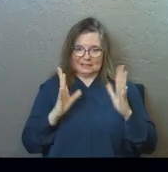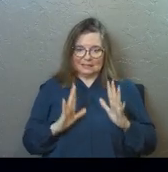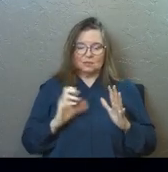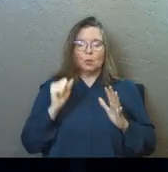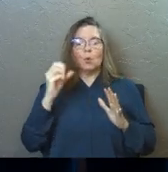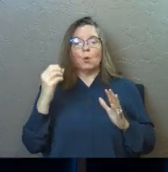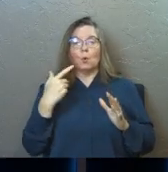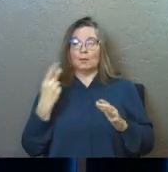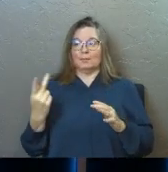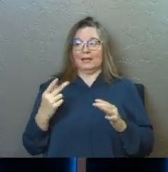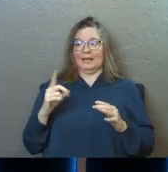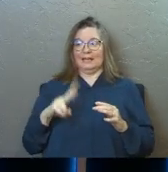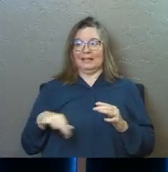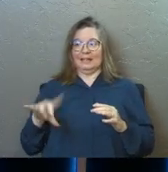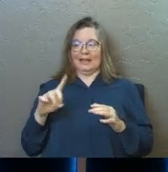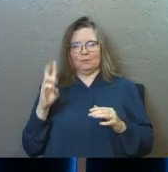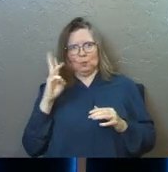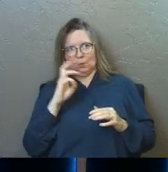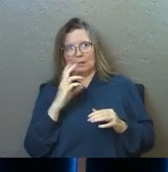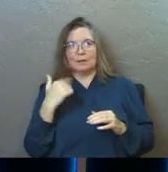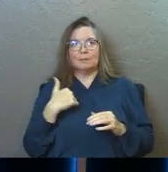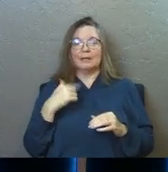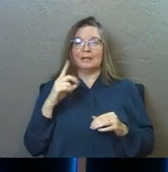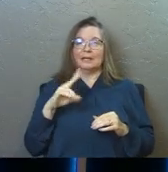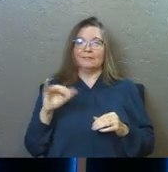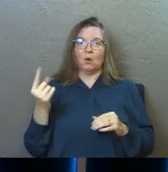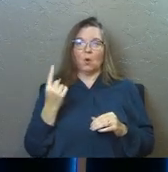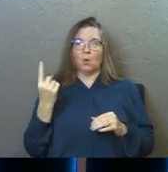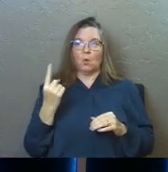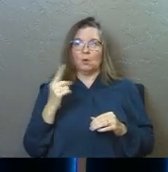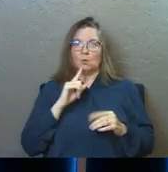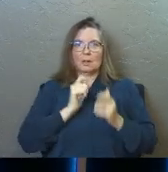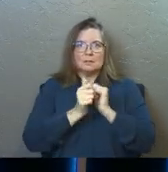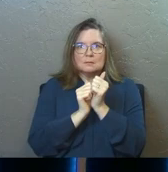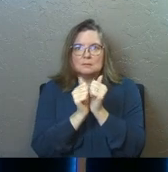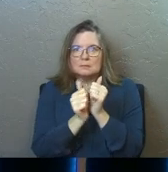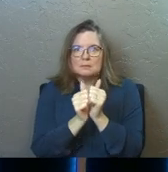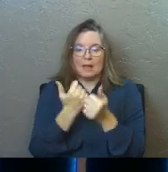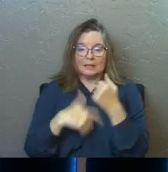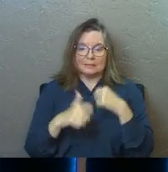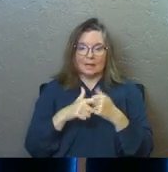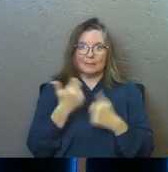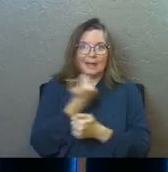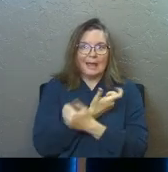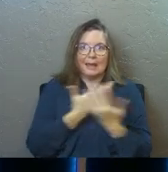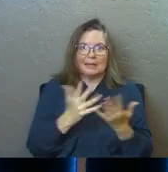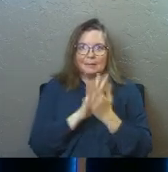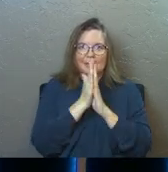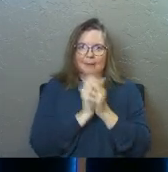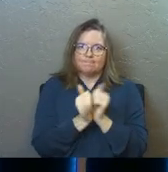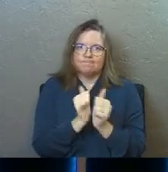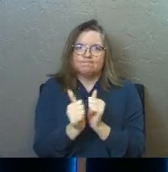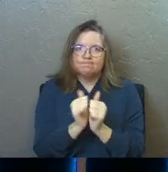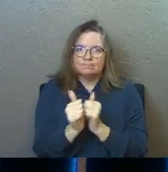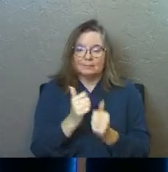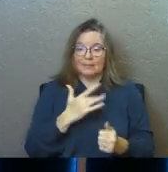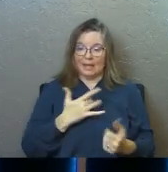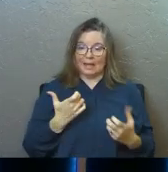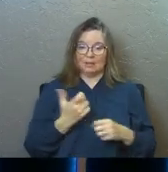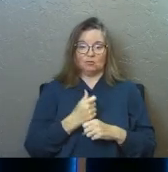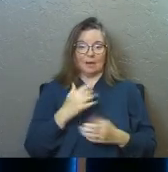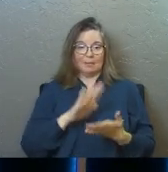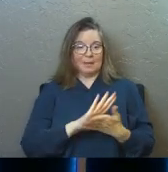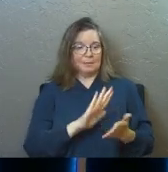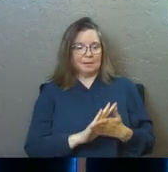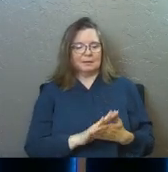And so me and David, yeah, weird. And me and David are always, you know, really competitive. Anytime we get around, anything becomes a competition. Like I could like